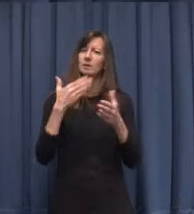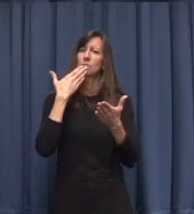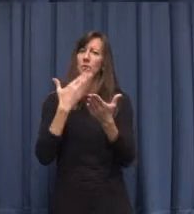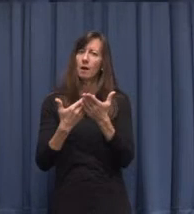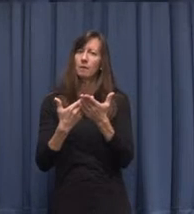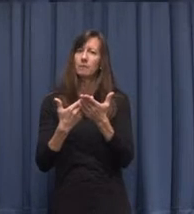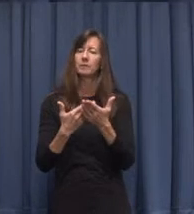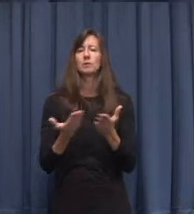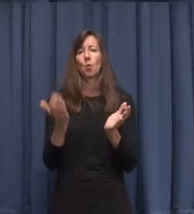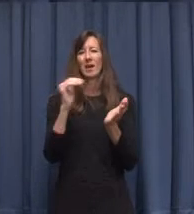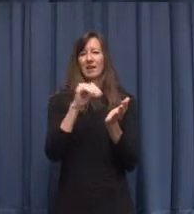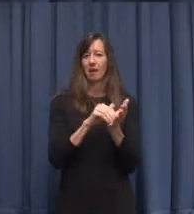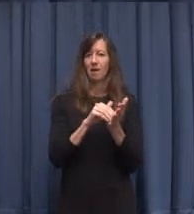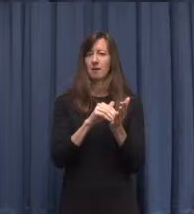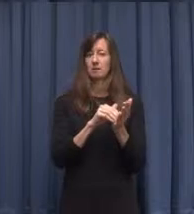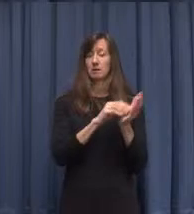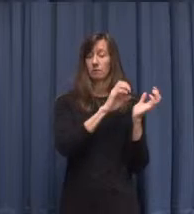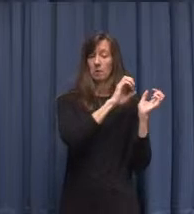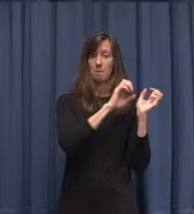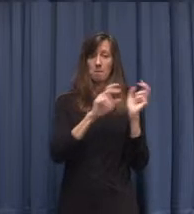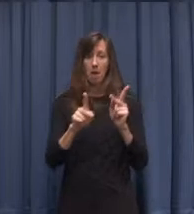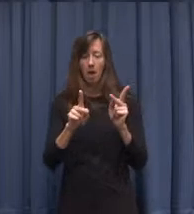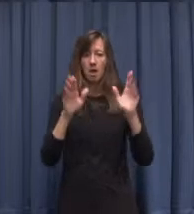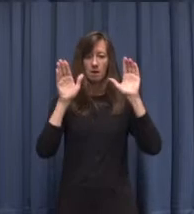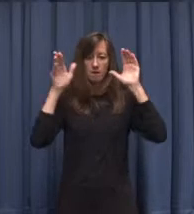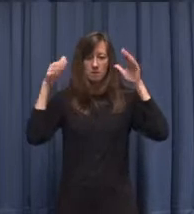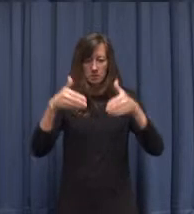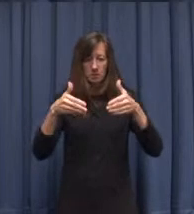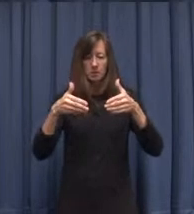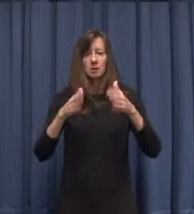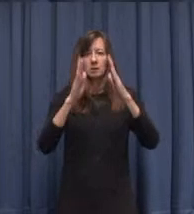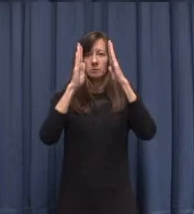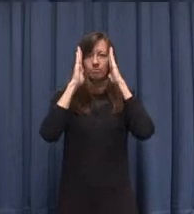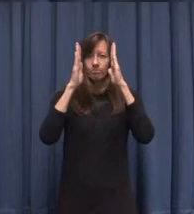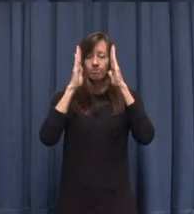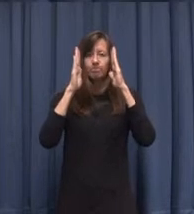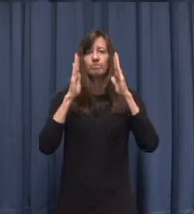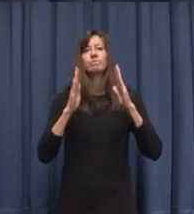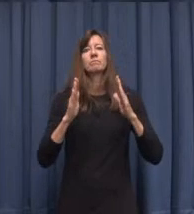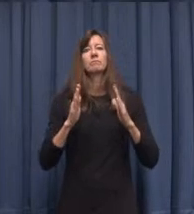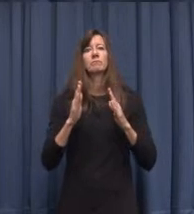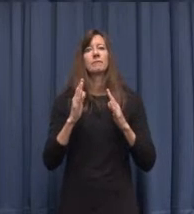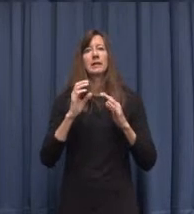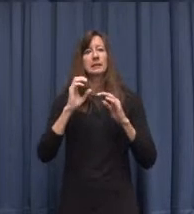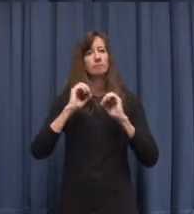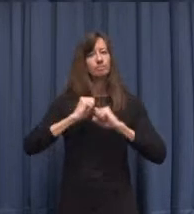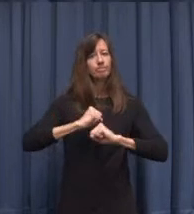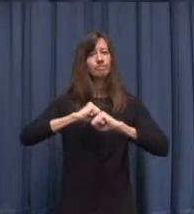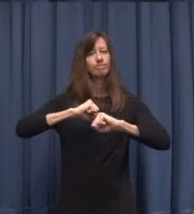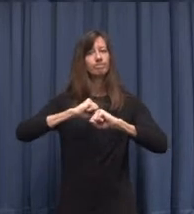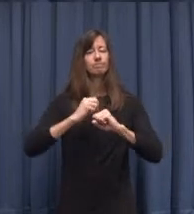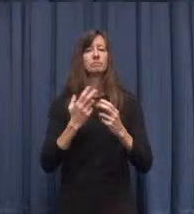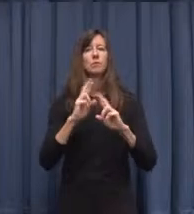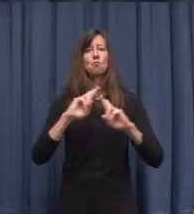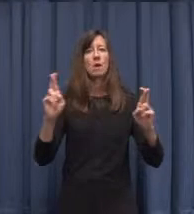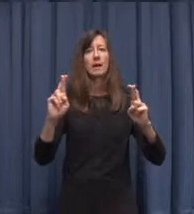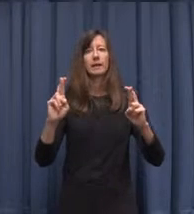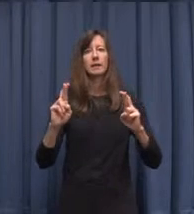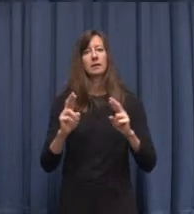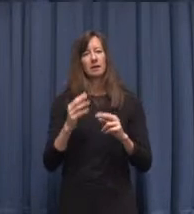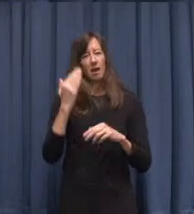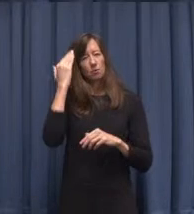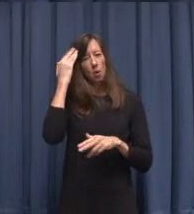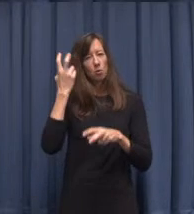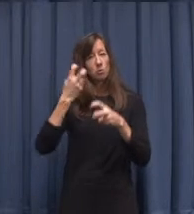head back in the game and get our vigilance back up, and we're going to get through this difficult winter. We're going to come out the